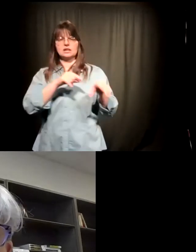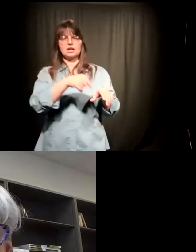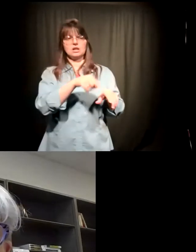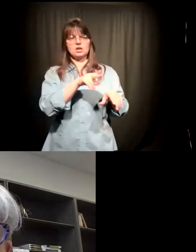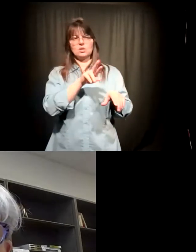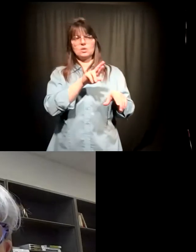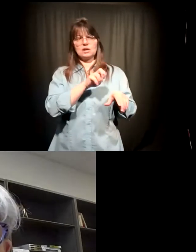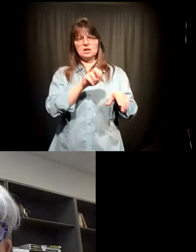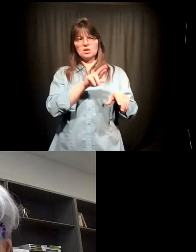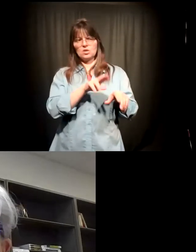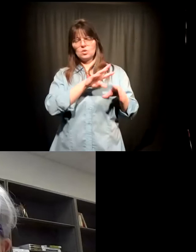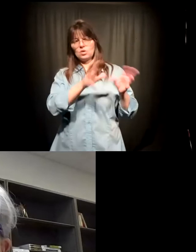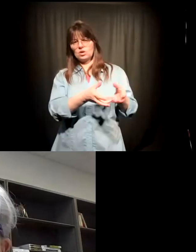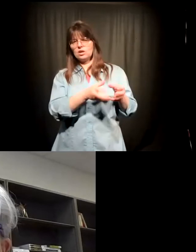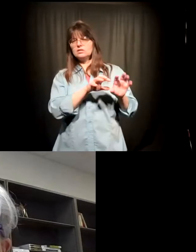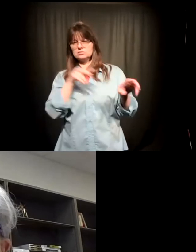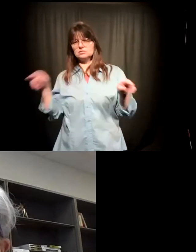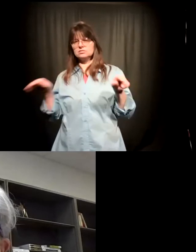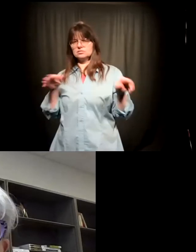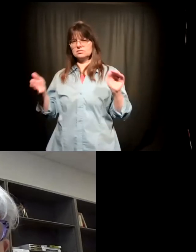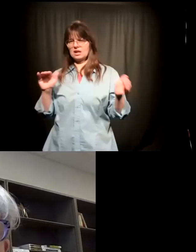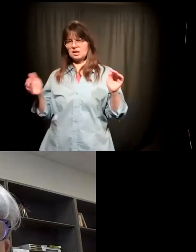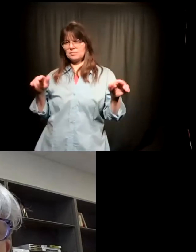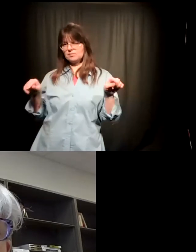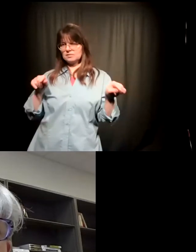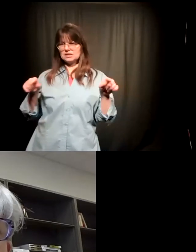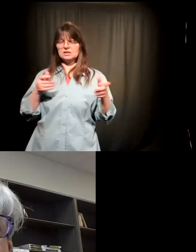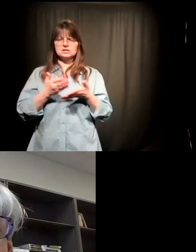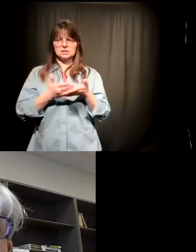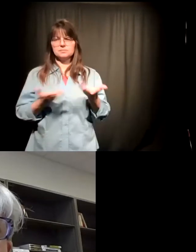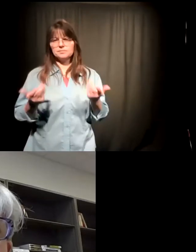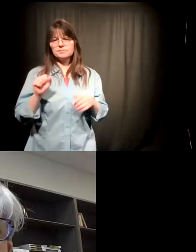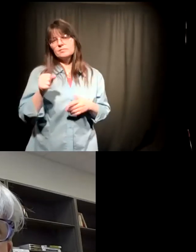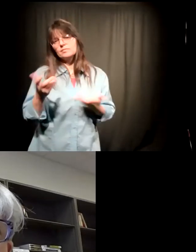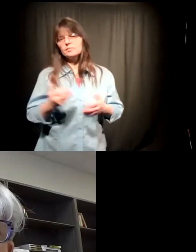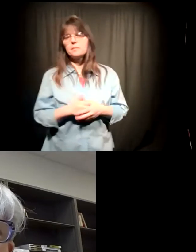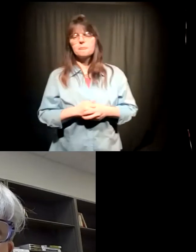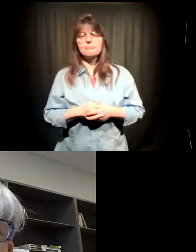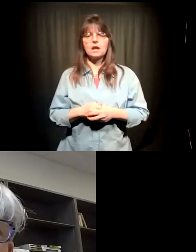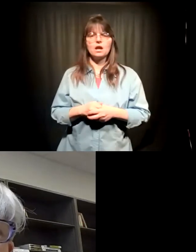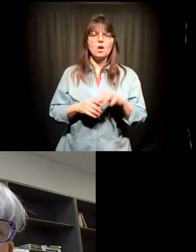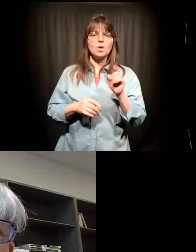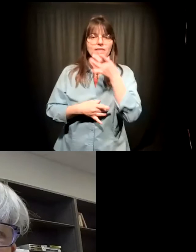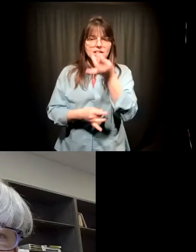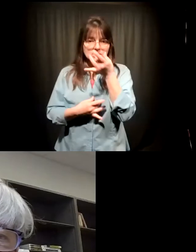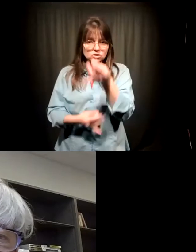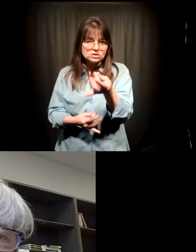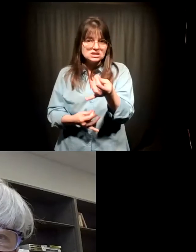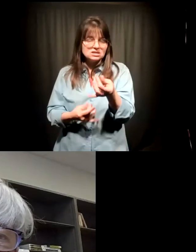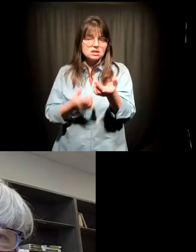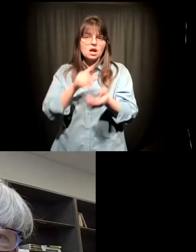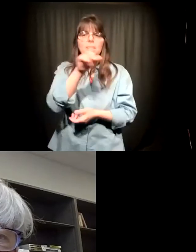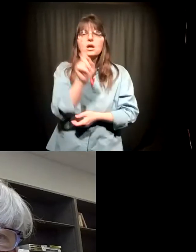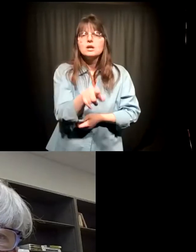me in terms of looking back, I mean, obviously I follow conversations in the deaf world too,